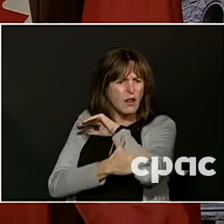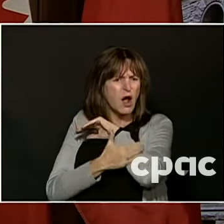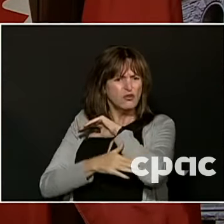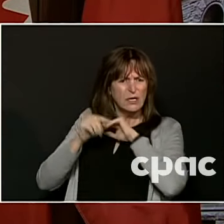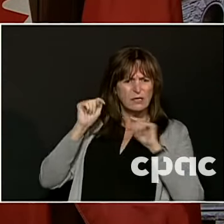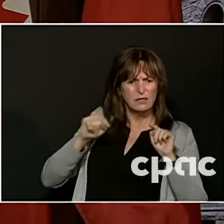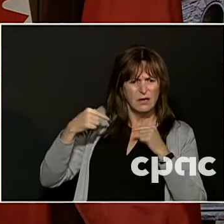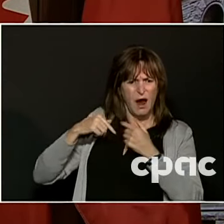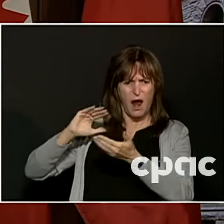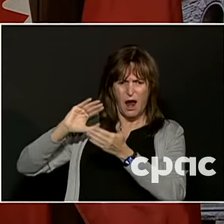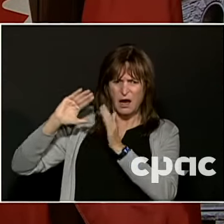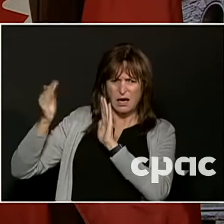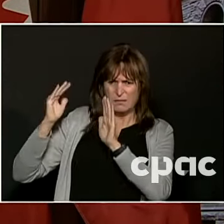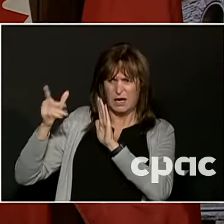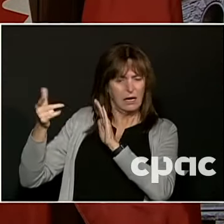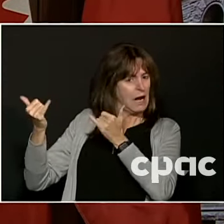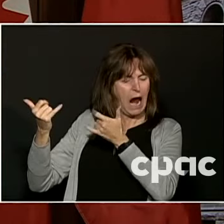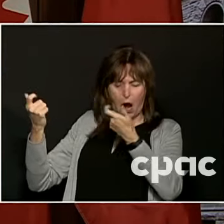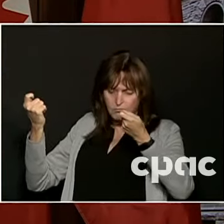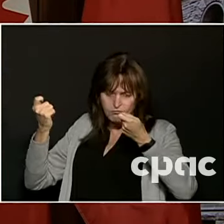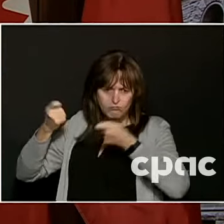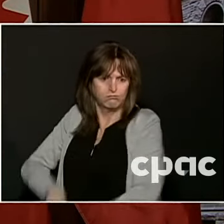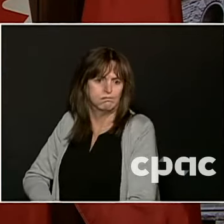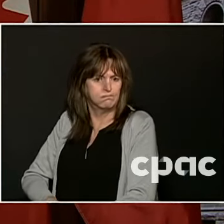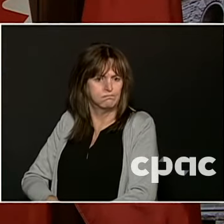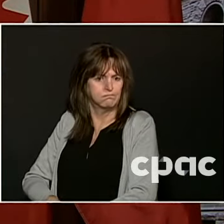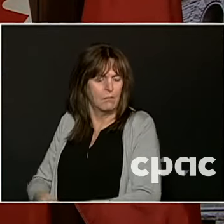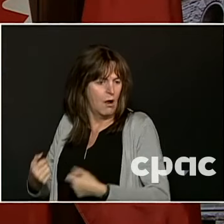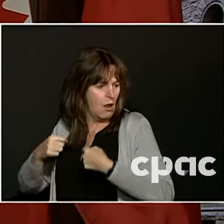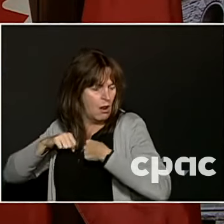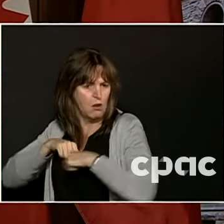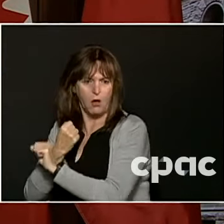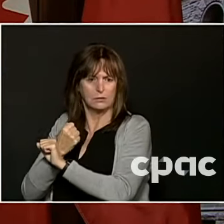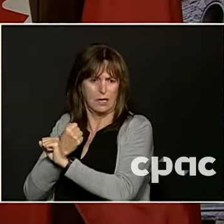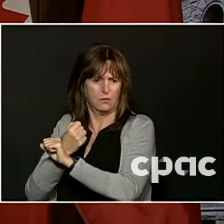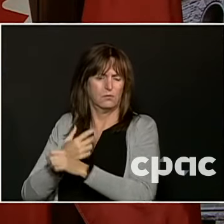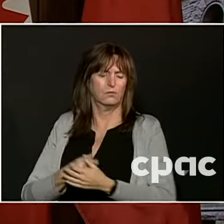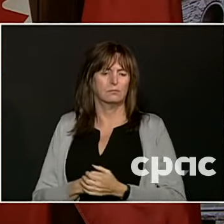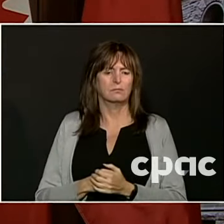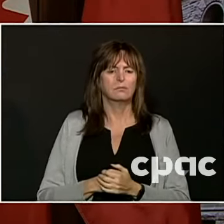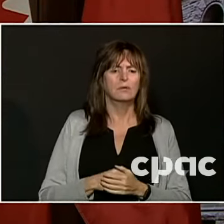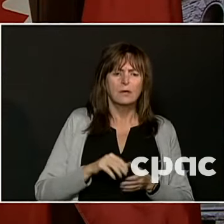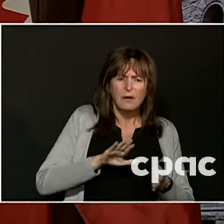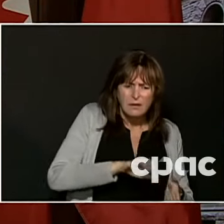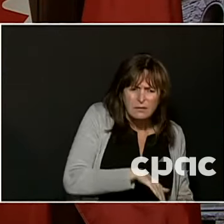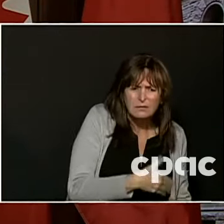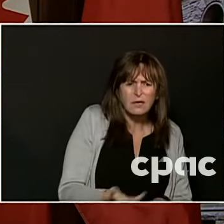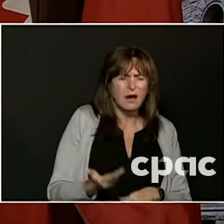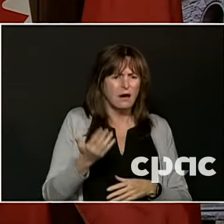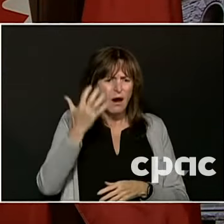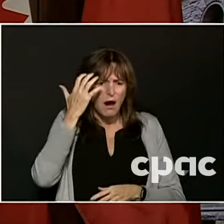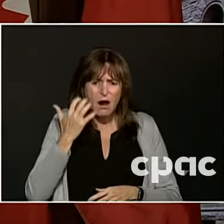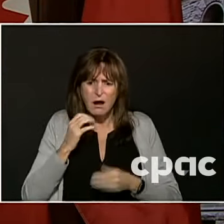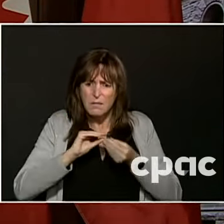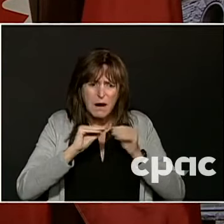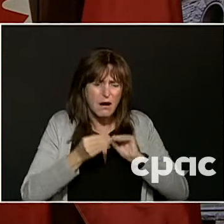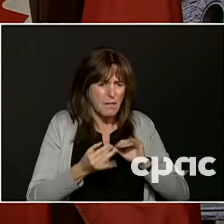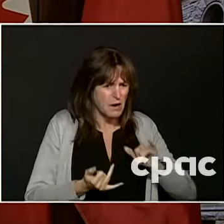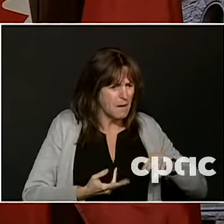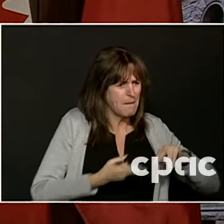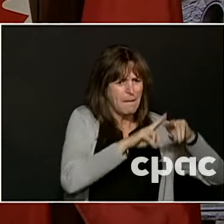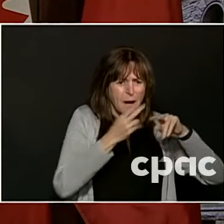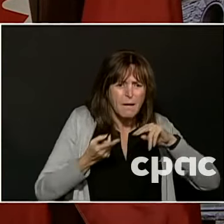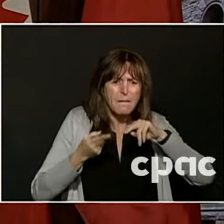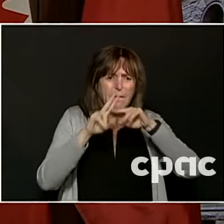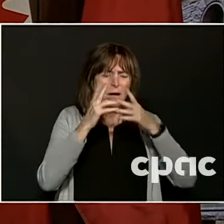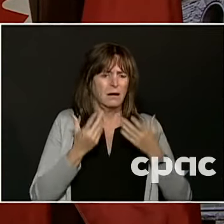care home resident mortality is increasing, and as community spread continues, outbreaks will increase, and